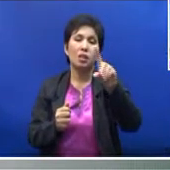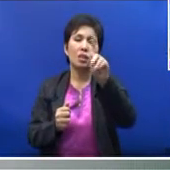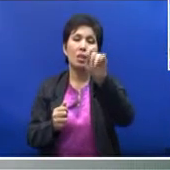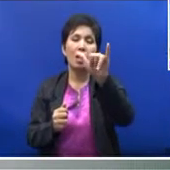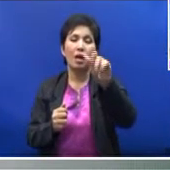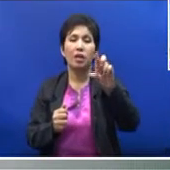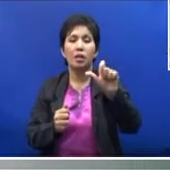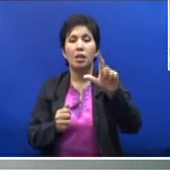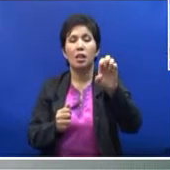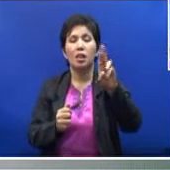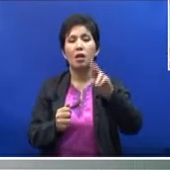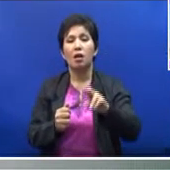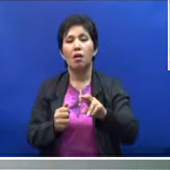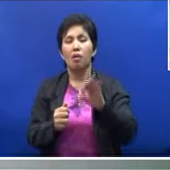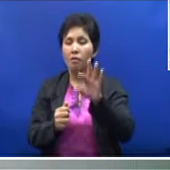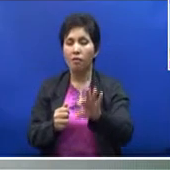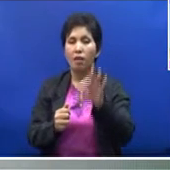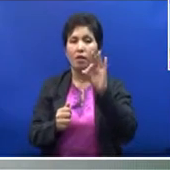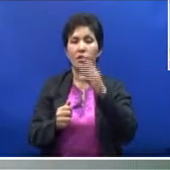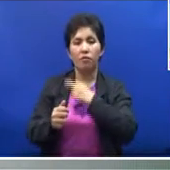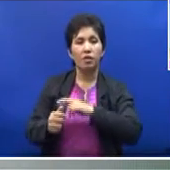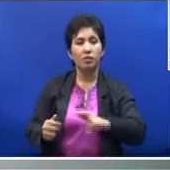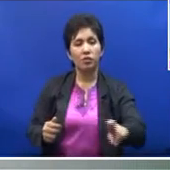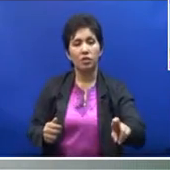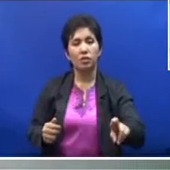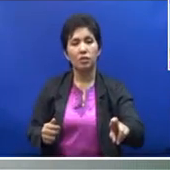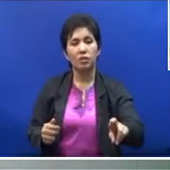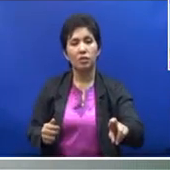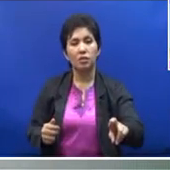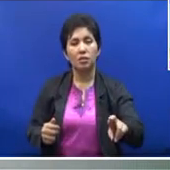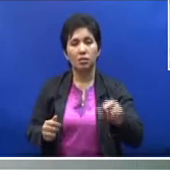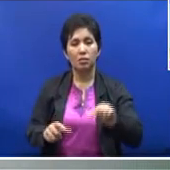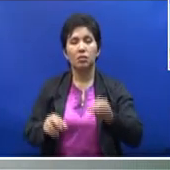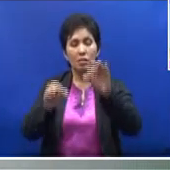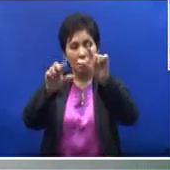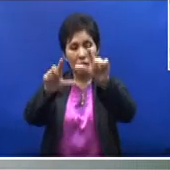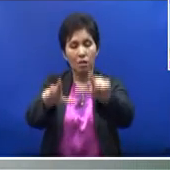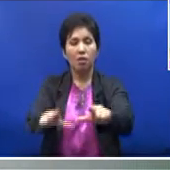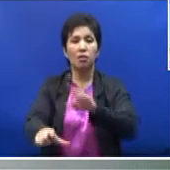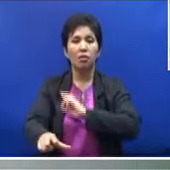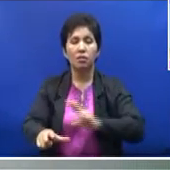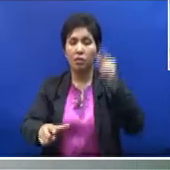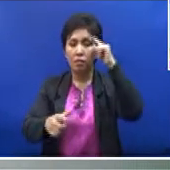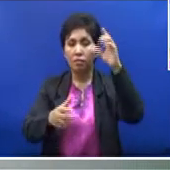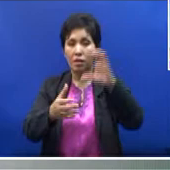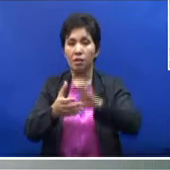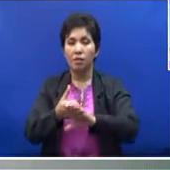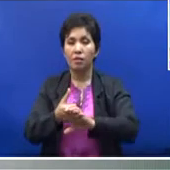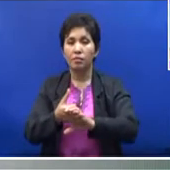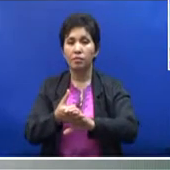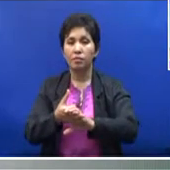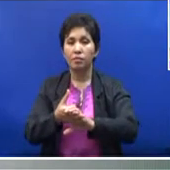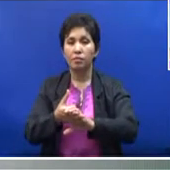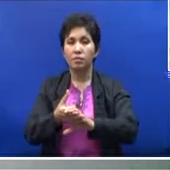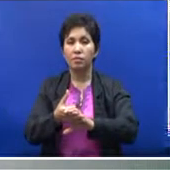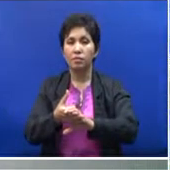when Edward Tyler defined religion, he put religion as belief in spiritual